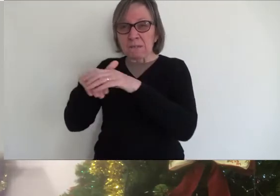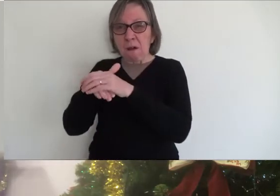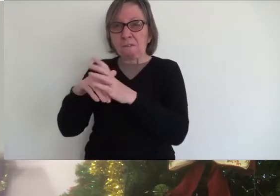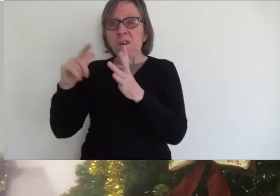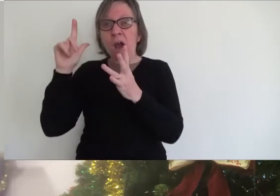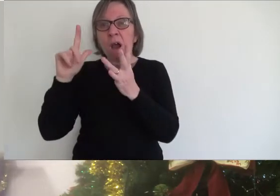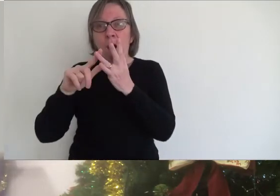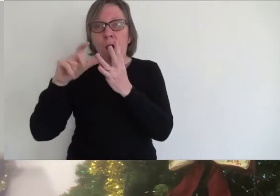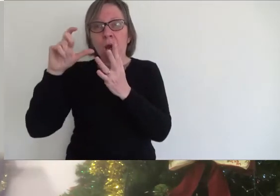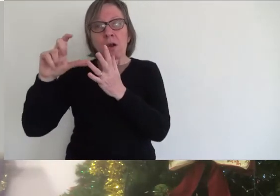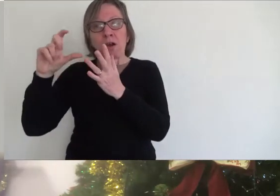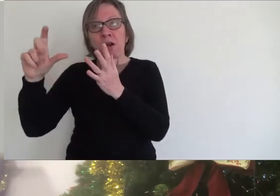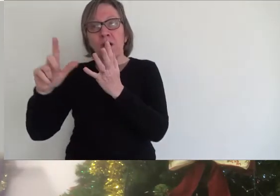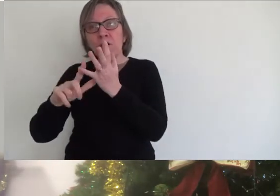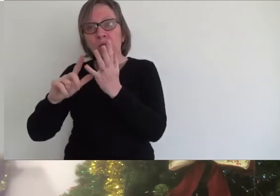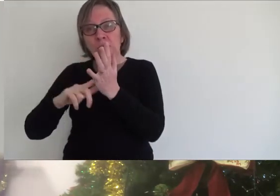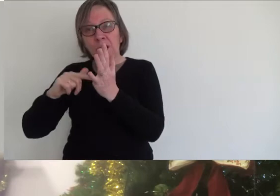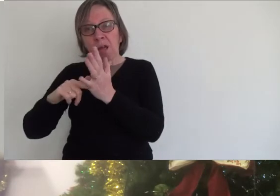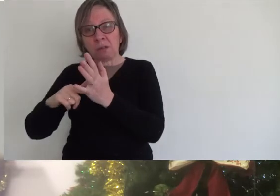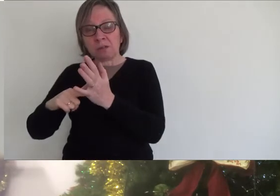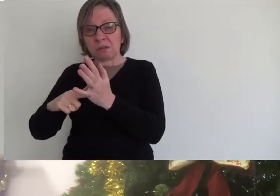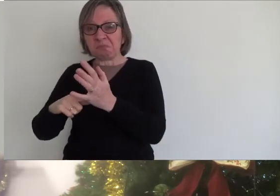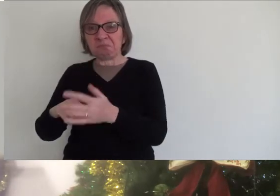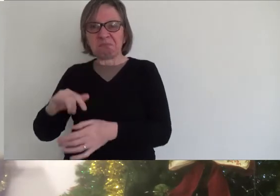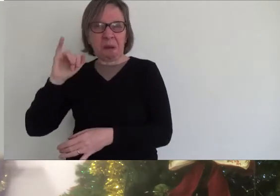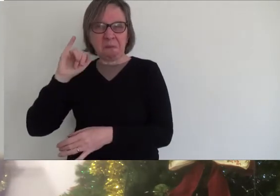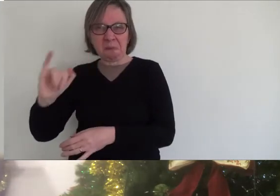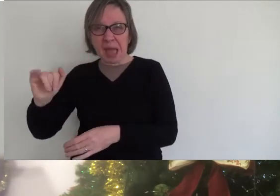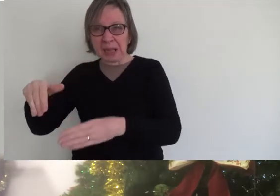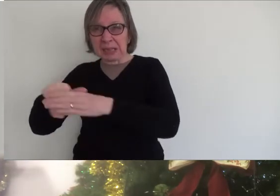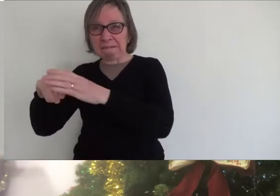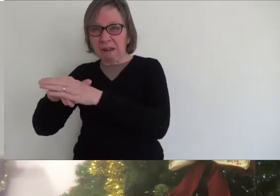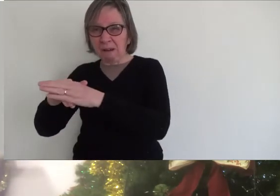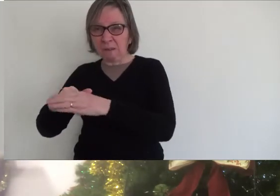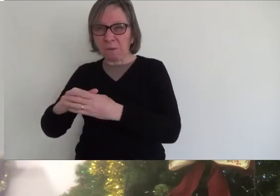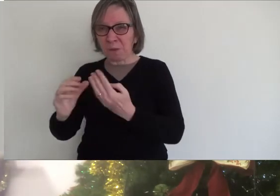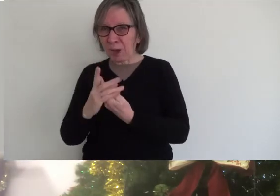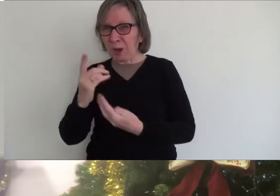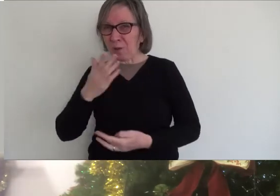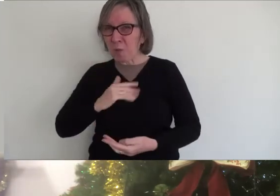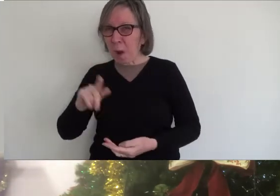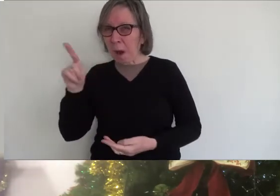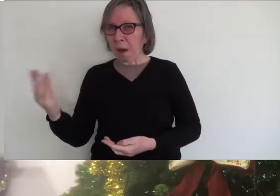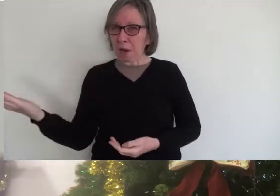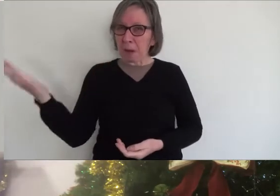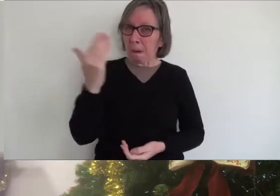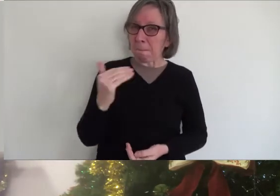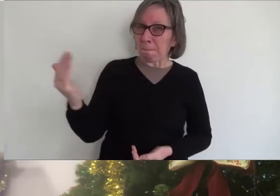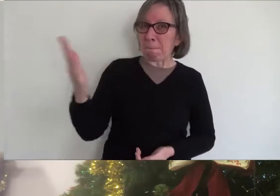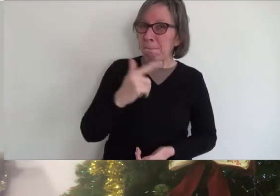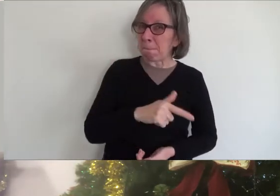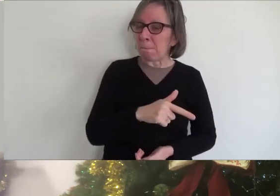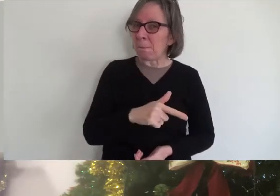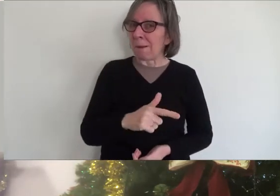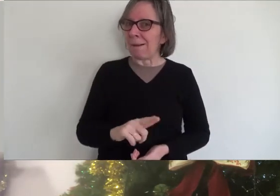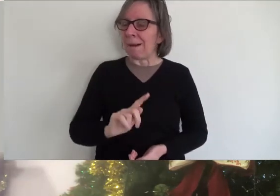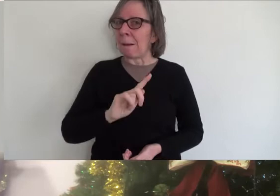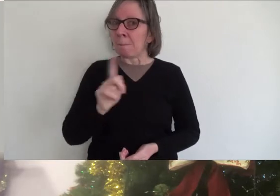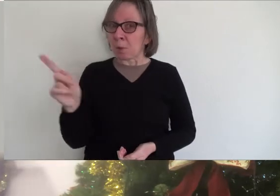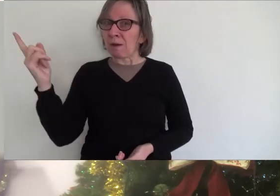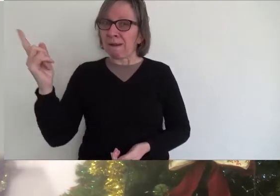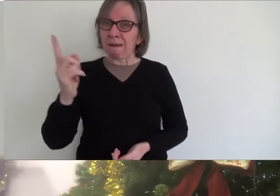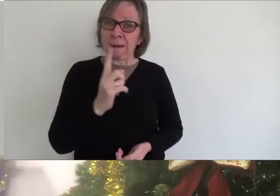which is so much spoken against in the Jewish scriptures. But it had led them to the point of